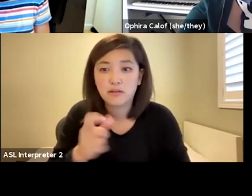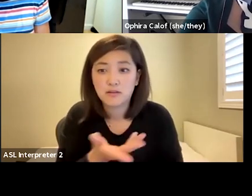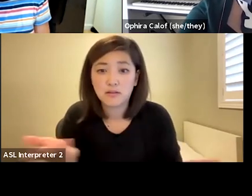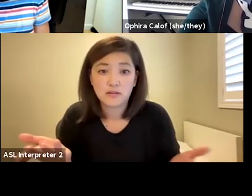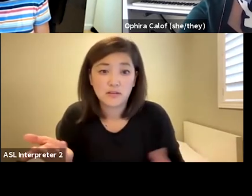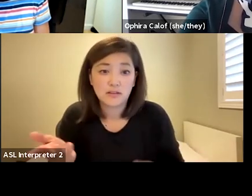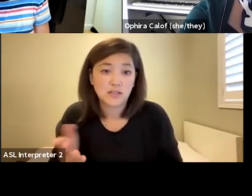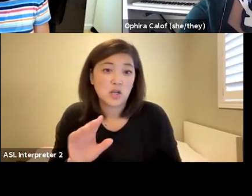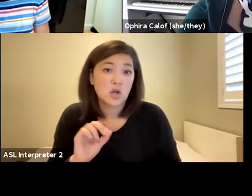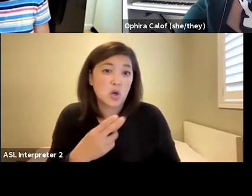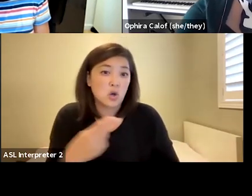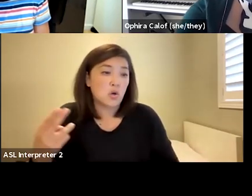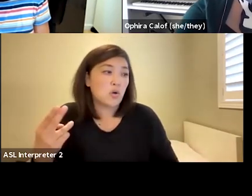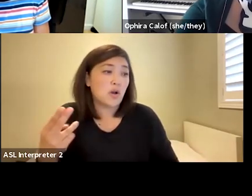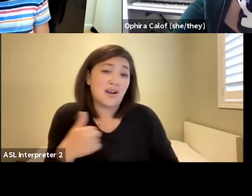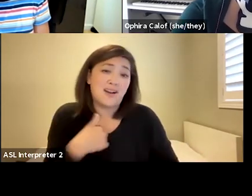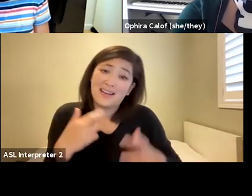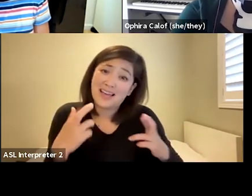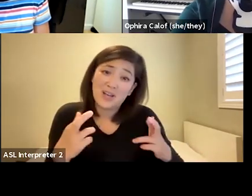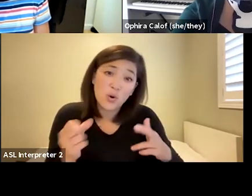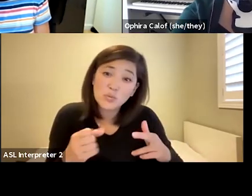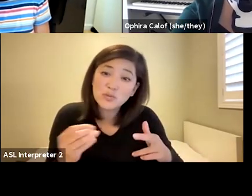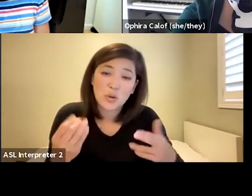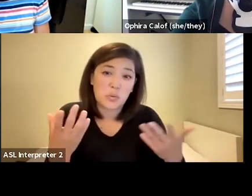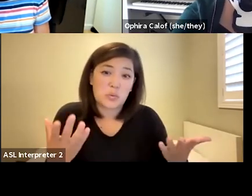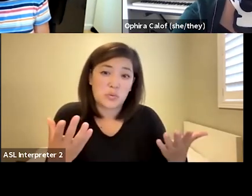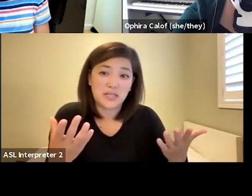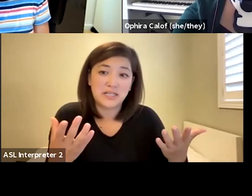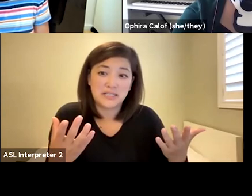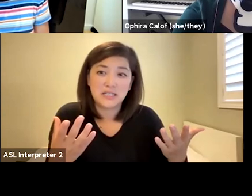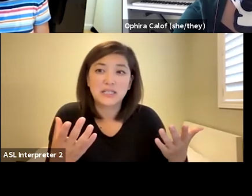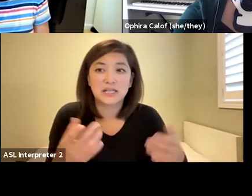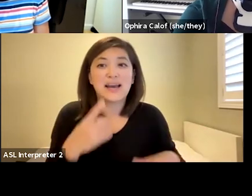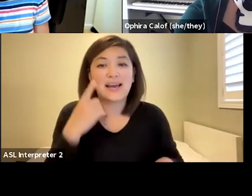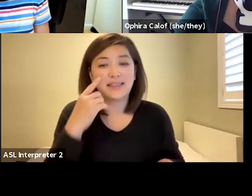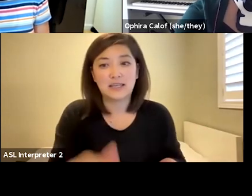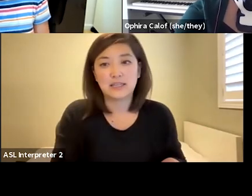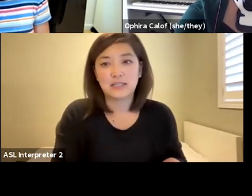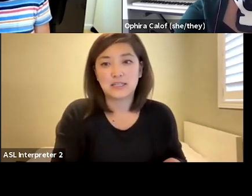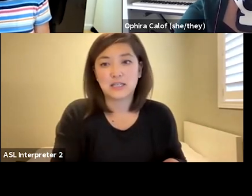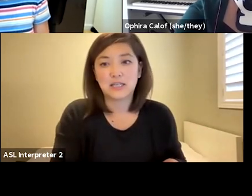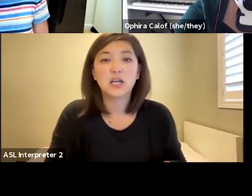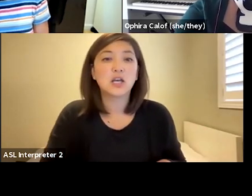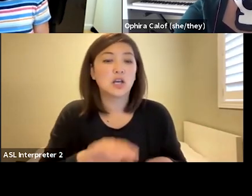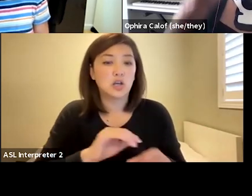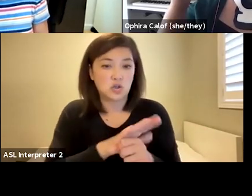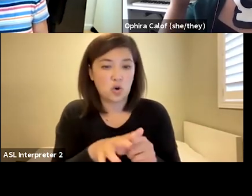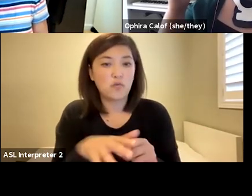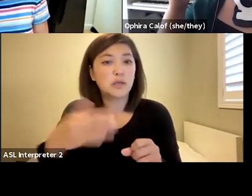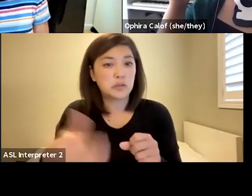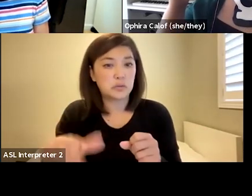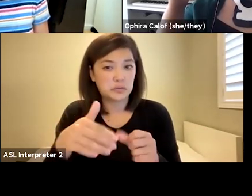Oh, goodness, I hope so. I do think that COVID was really quite huge